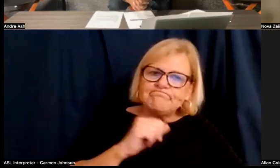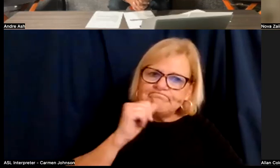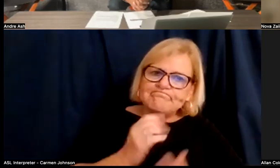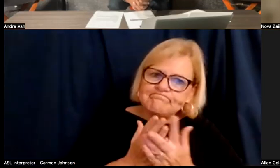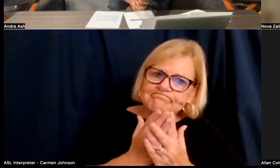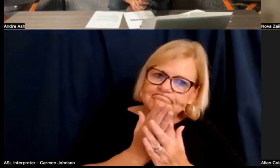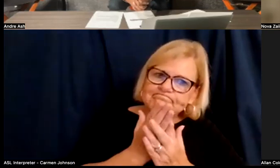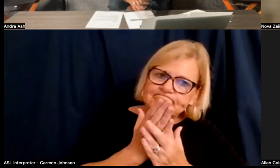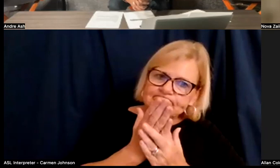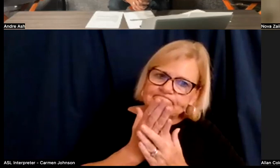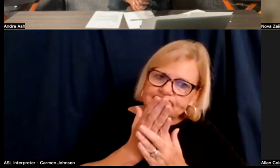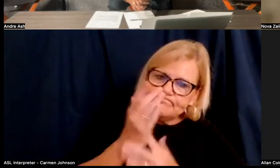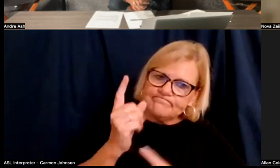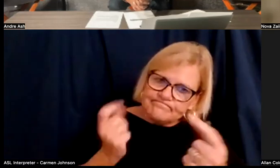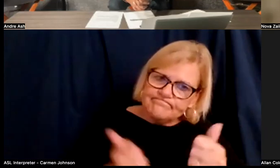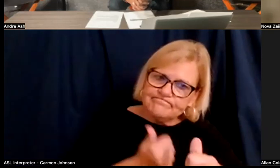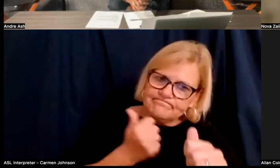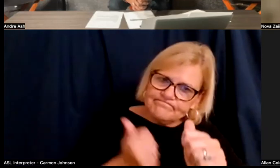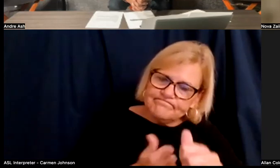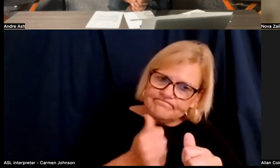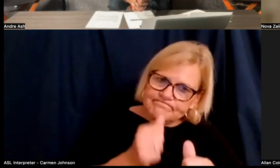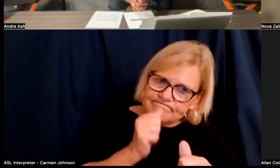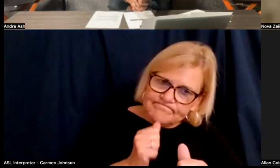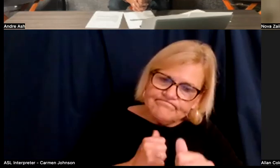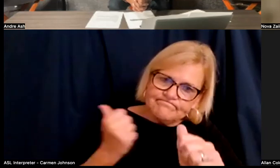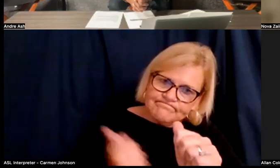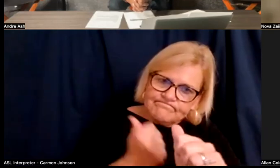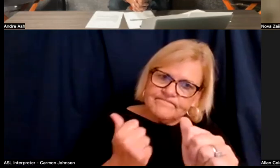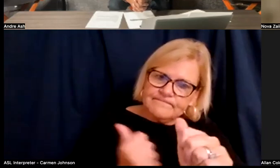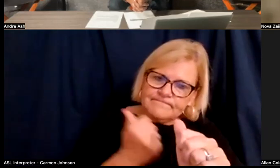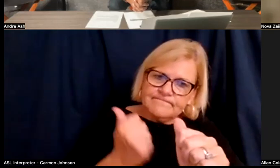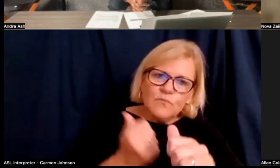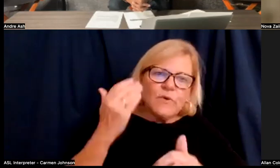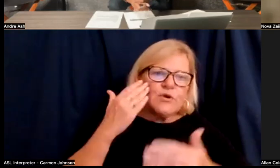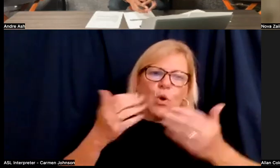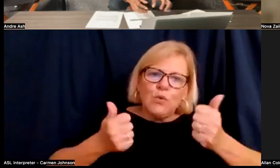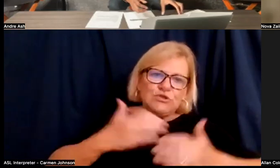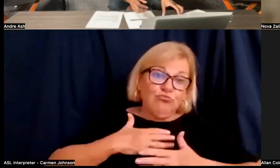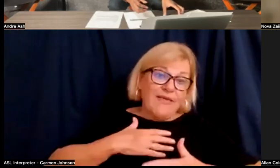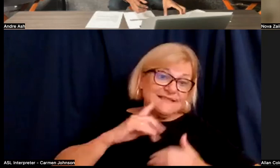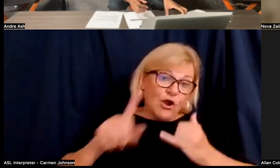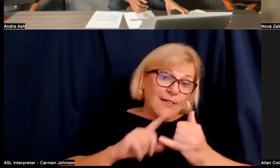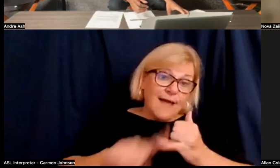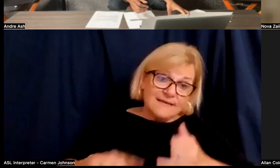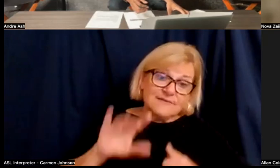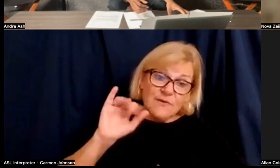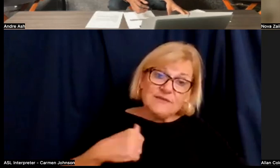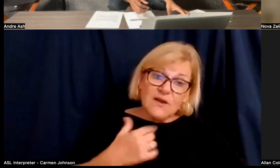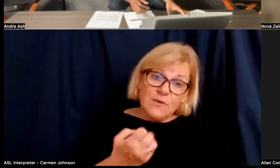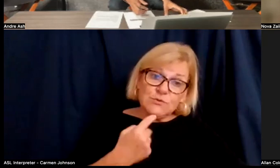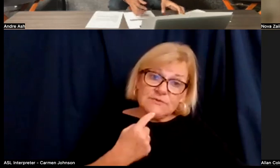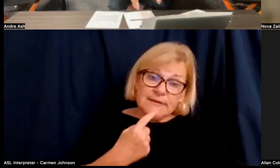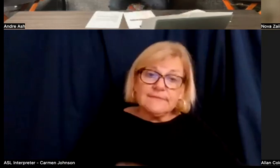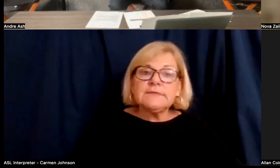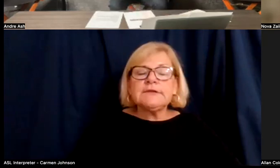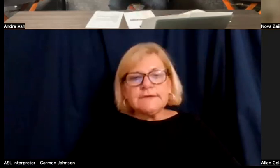said, to like continuously strive after it with urgency, you know, because we never know which breath is going to be our last. So that's what I would say.